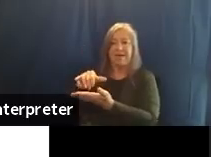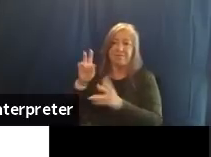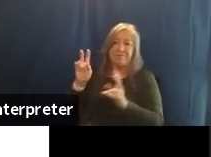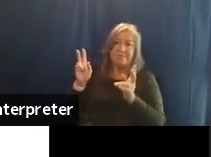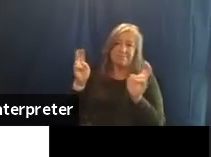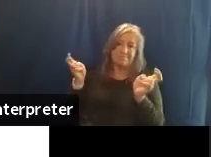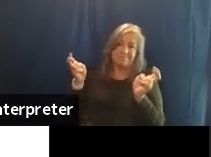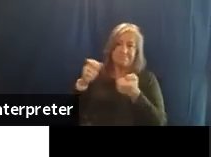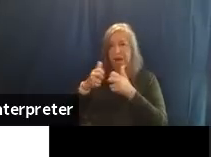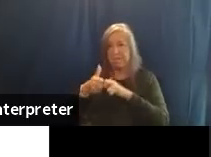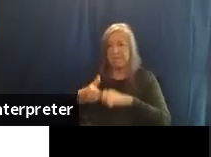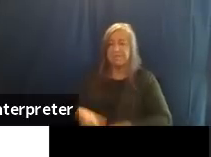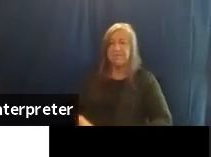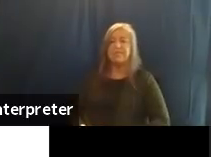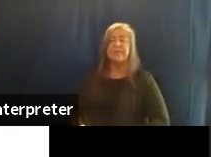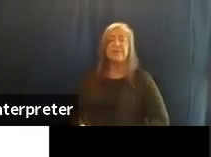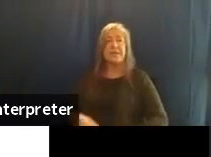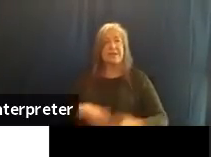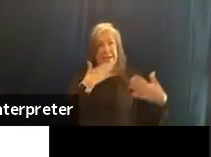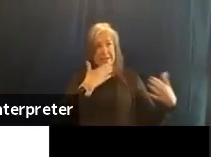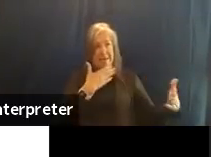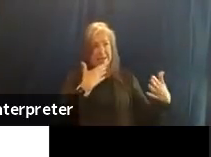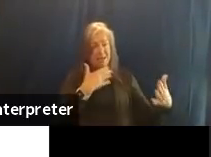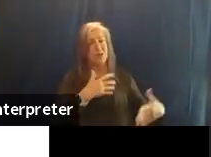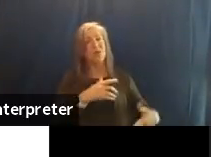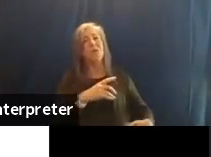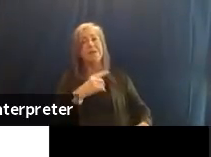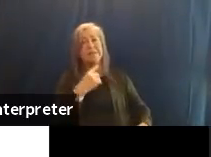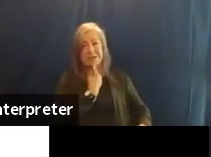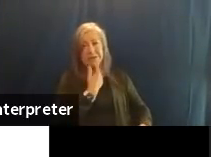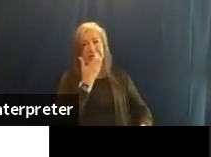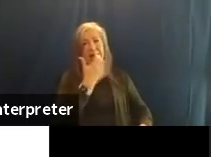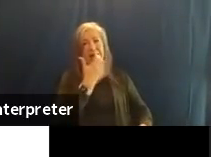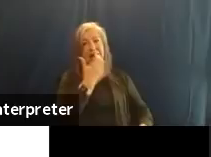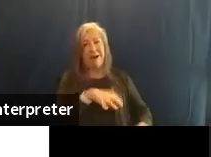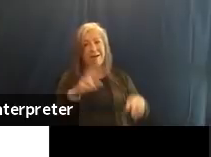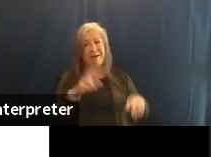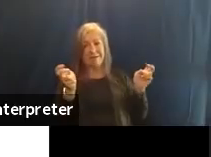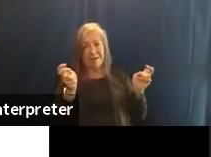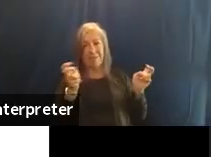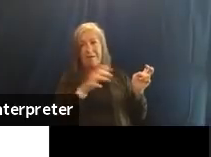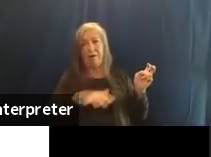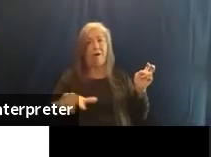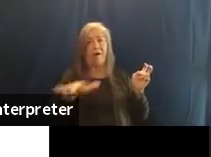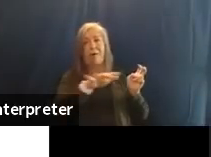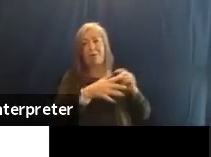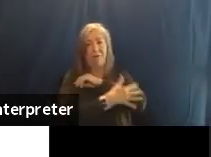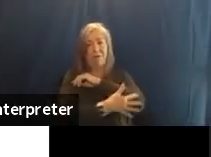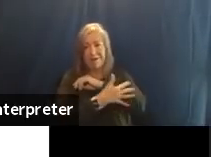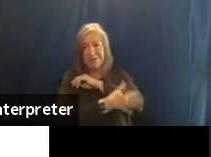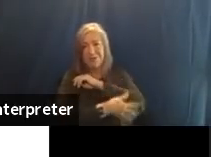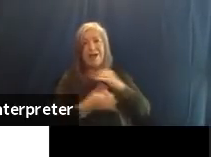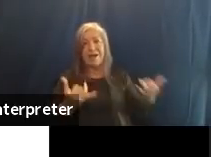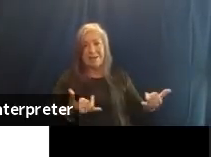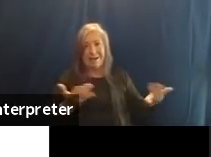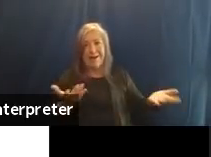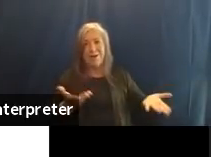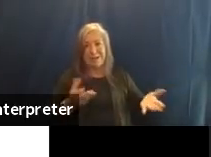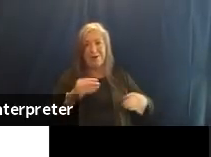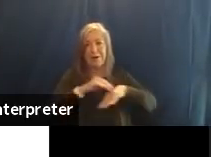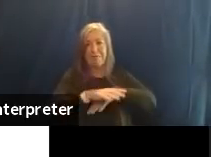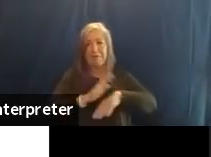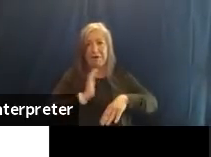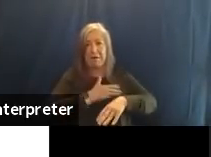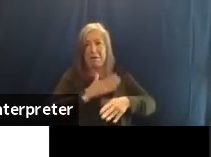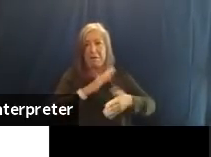is probably the hottest topic across the country and now in our school district. The second thing that we were